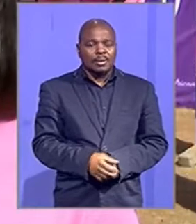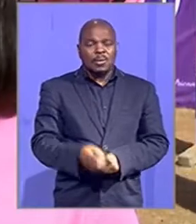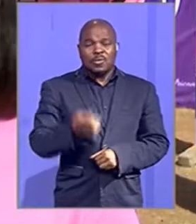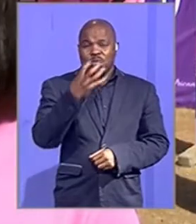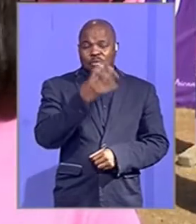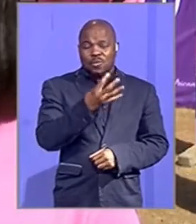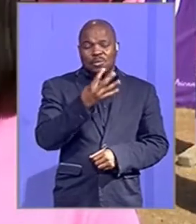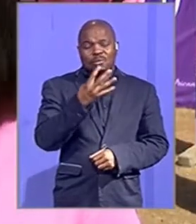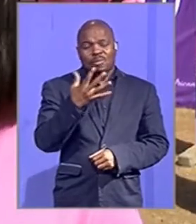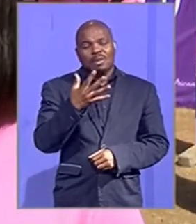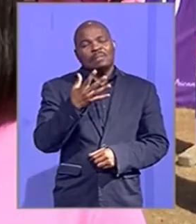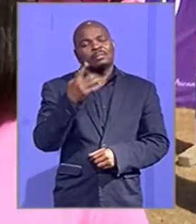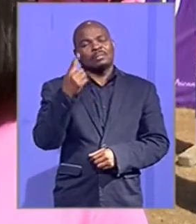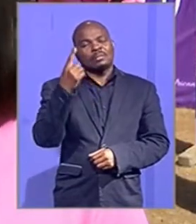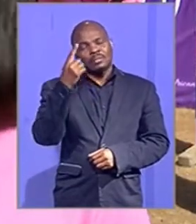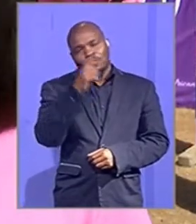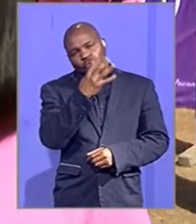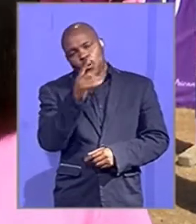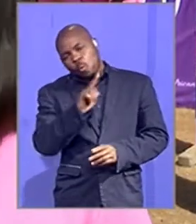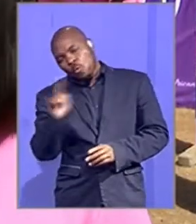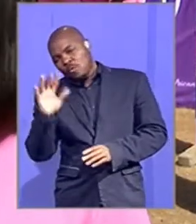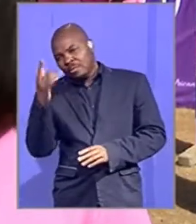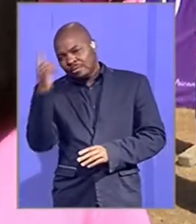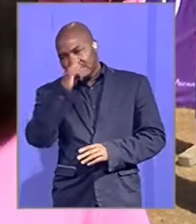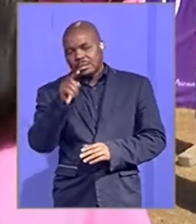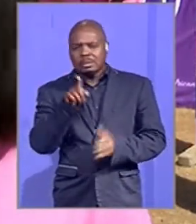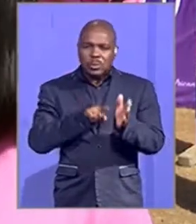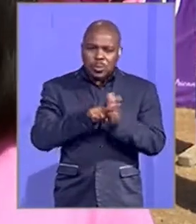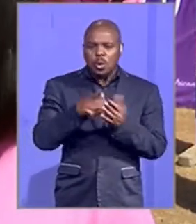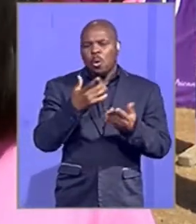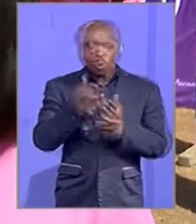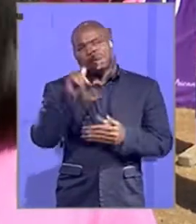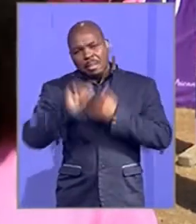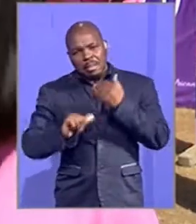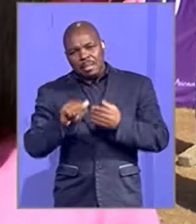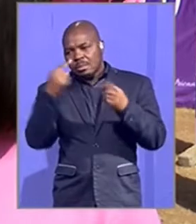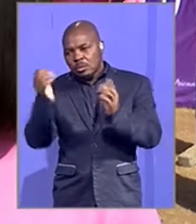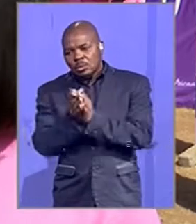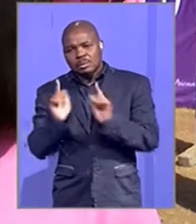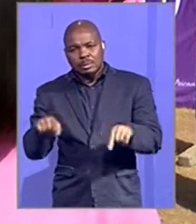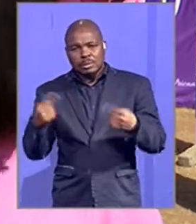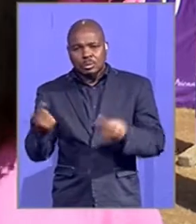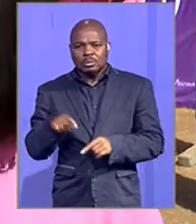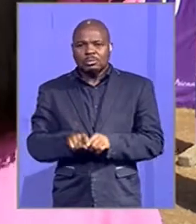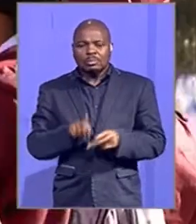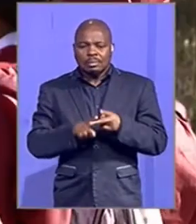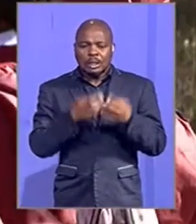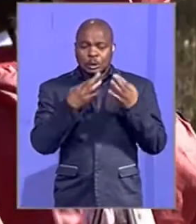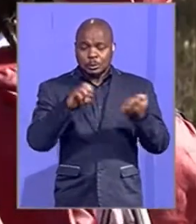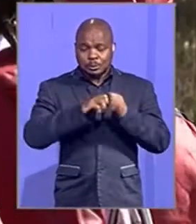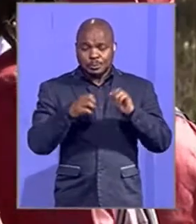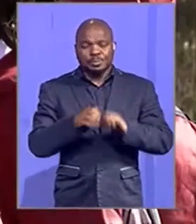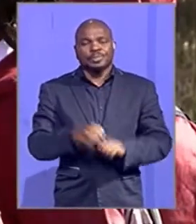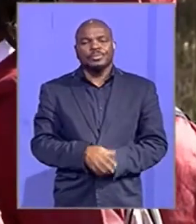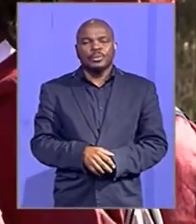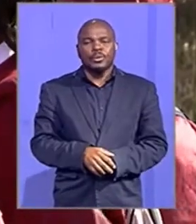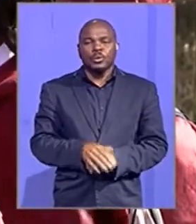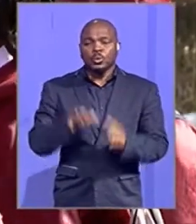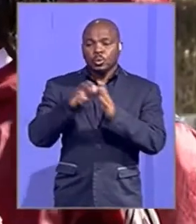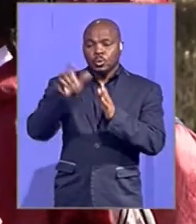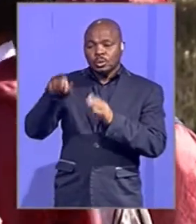week, a month of school. So those are not things that young girls worry about. That's an adult problem. That's a resource problem. Le ge barutwana ba sekolo